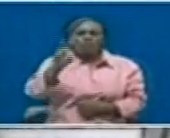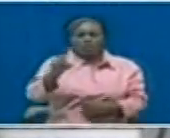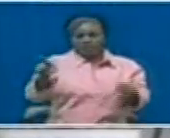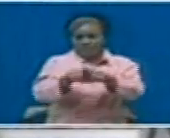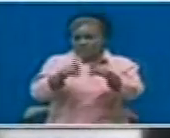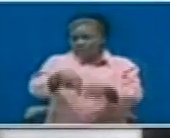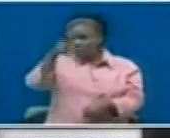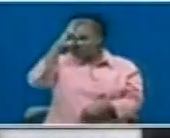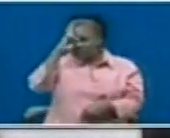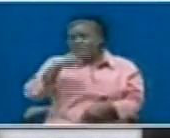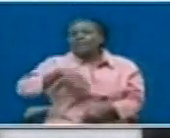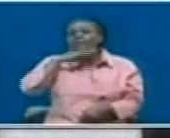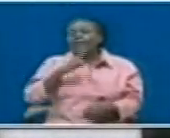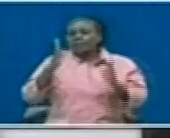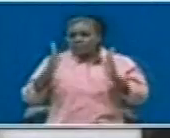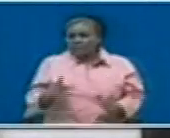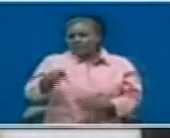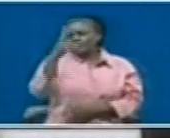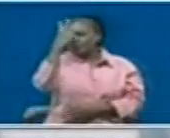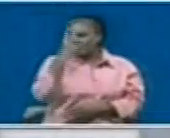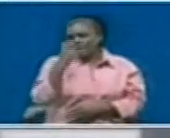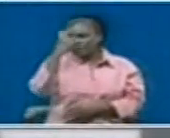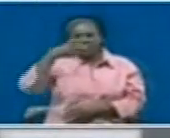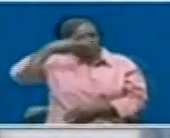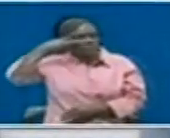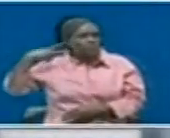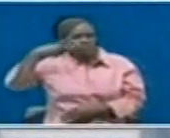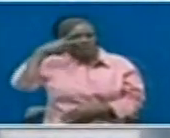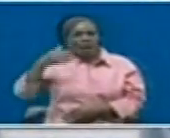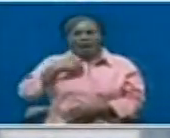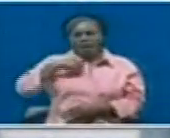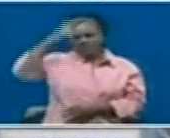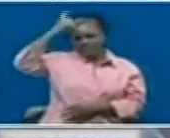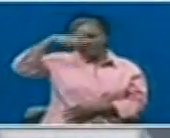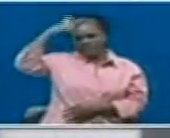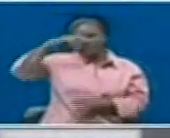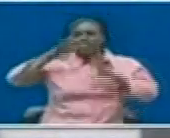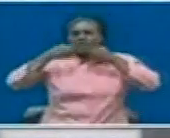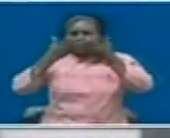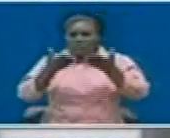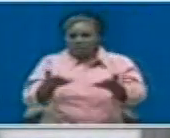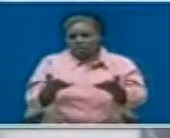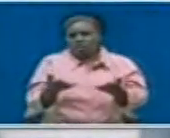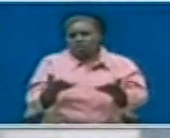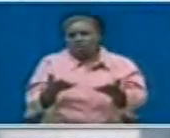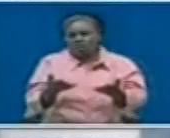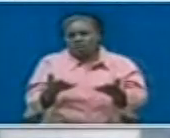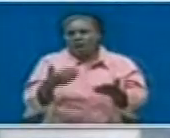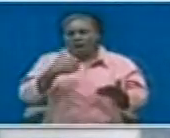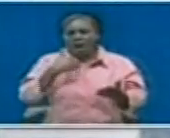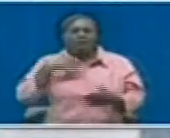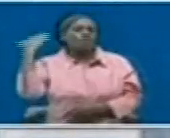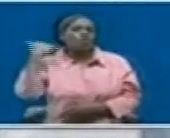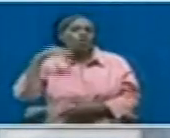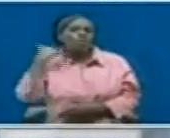police, the deceased was a terror suspect. We had an intelligence information that there are